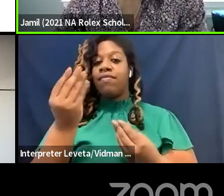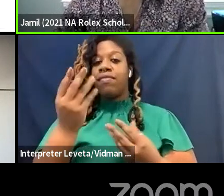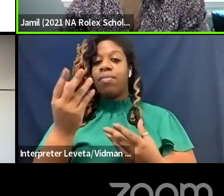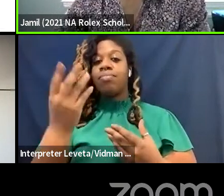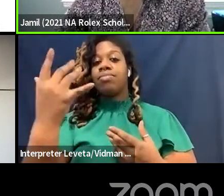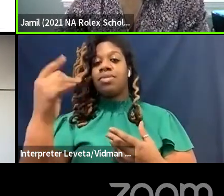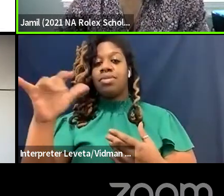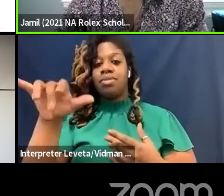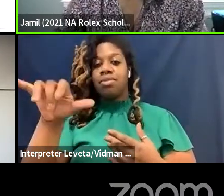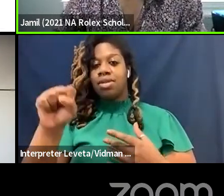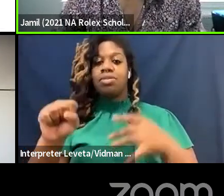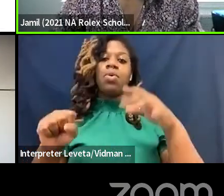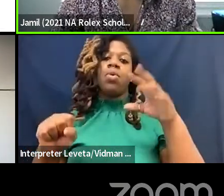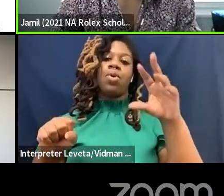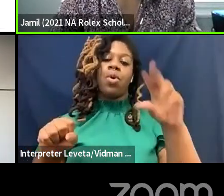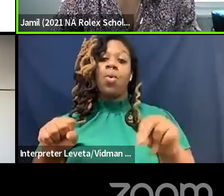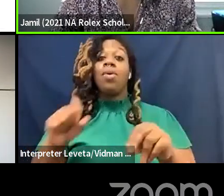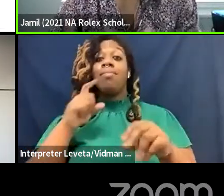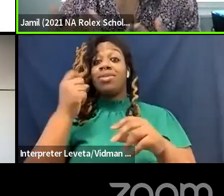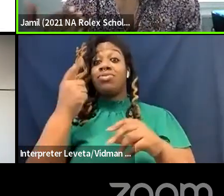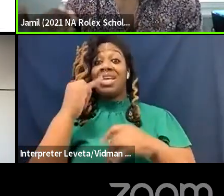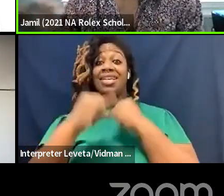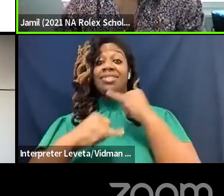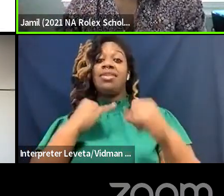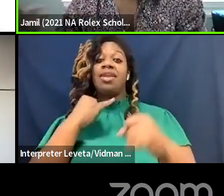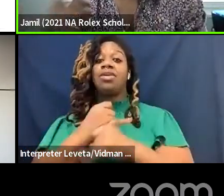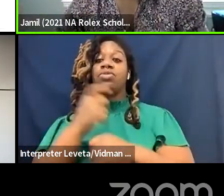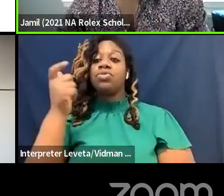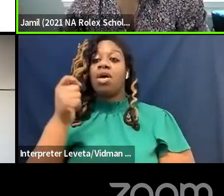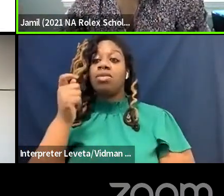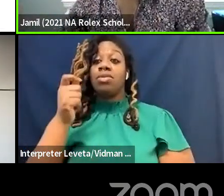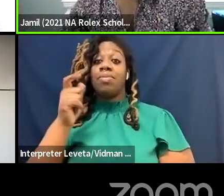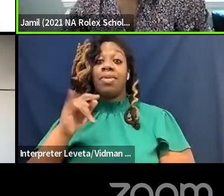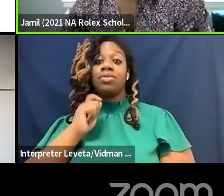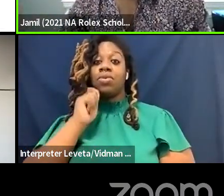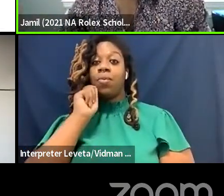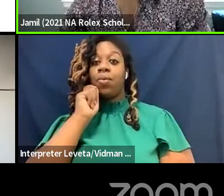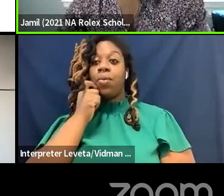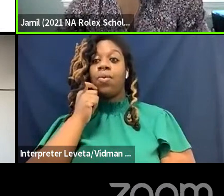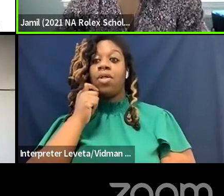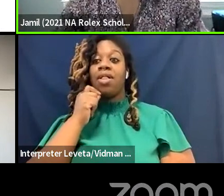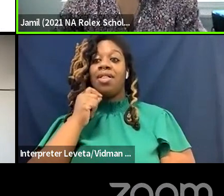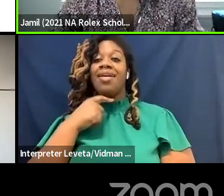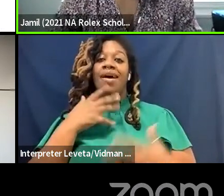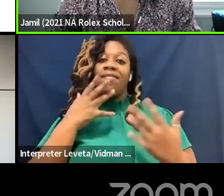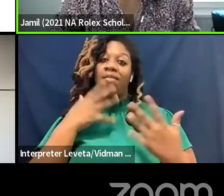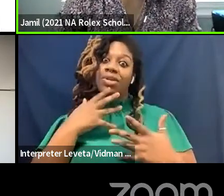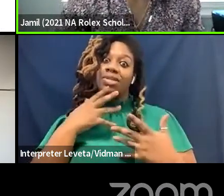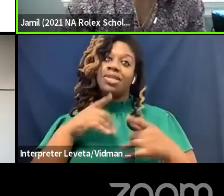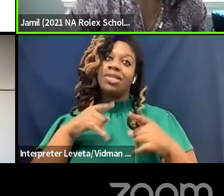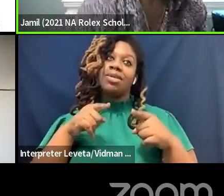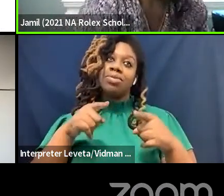it is an international scholarship, which is really cool. Unfortunately for me, that was during the pandemic.